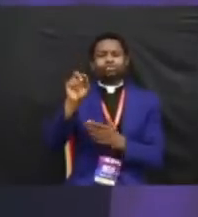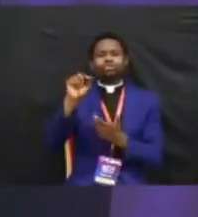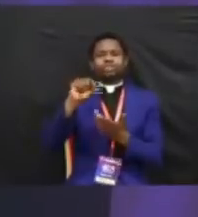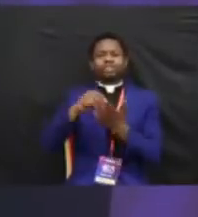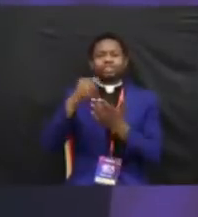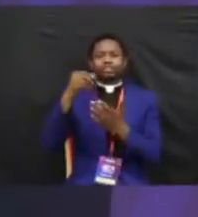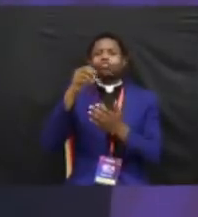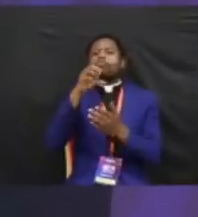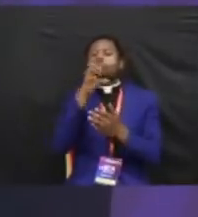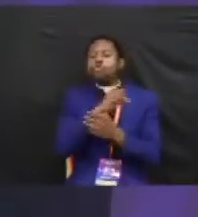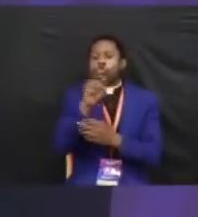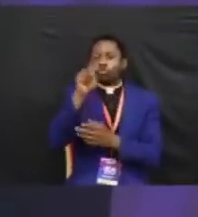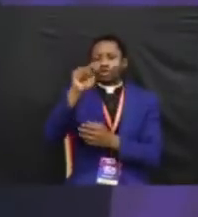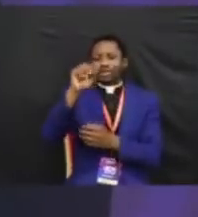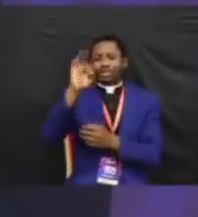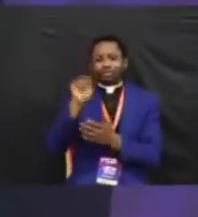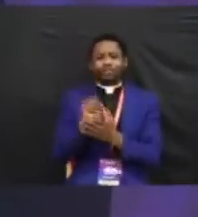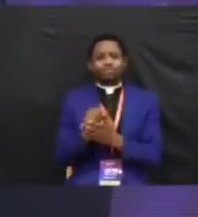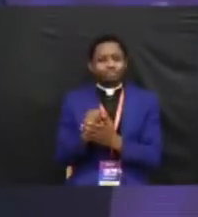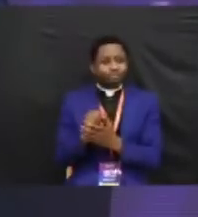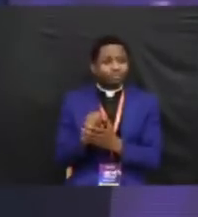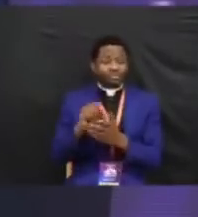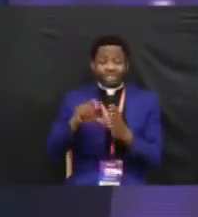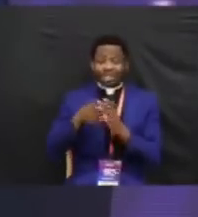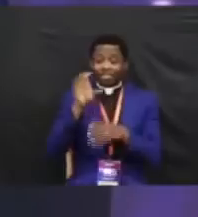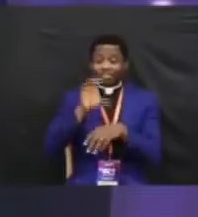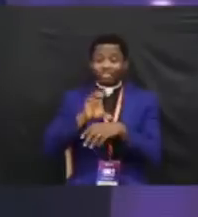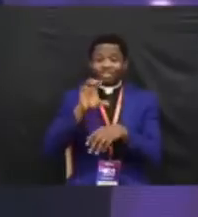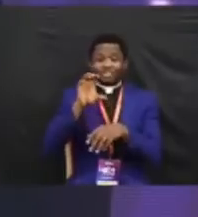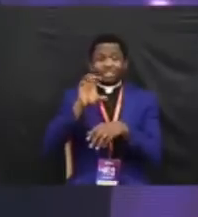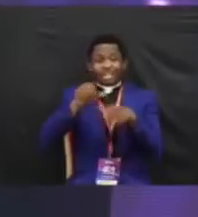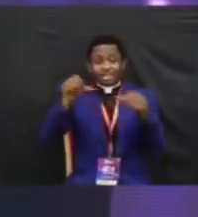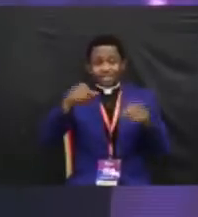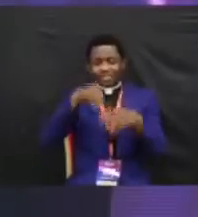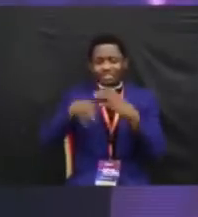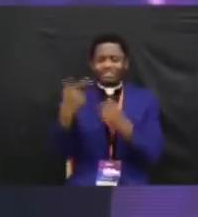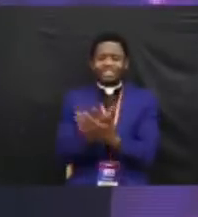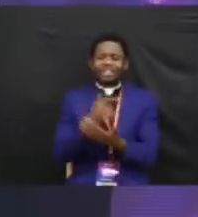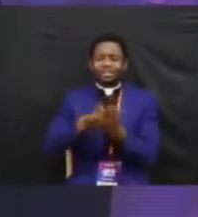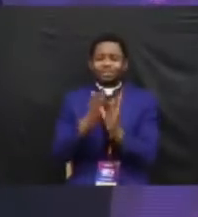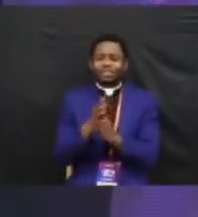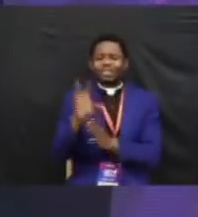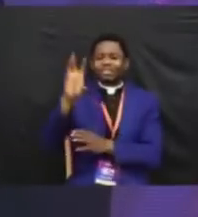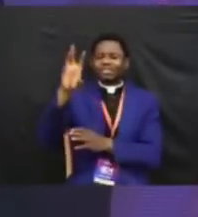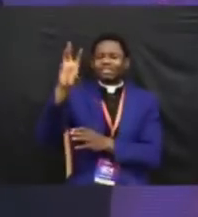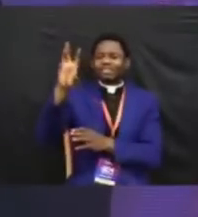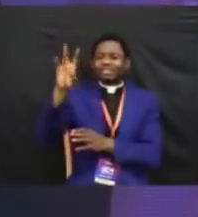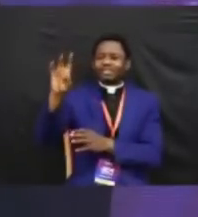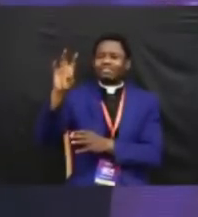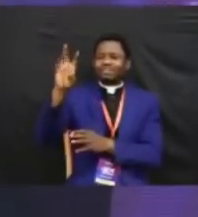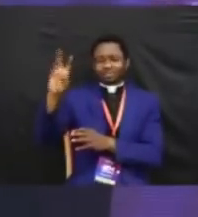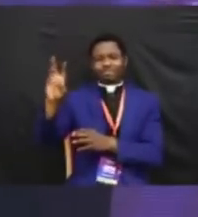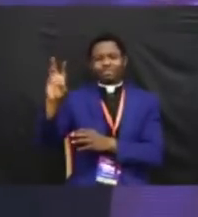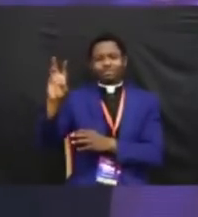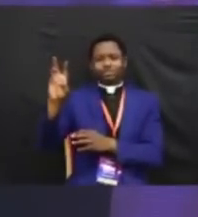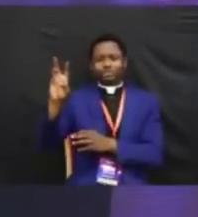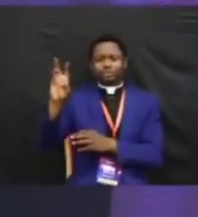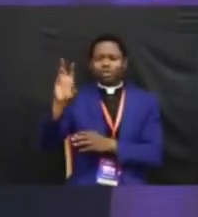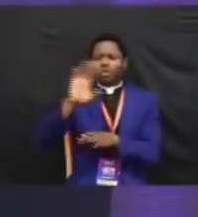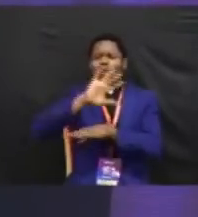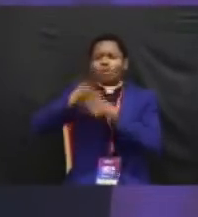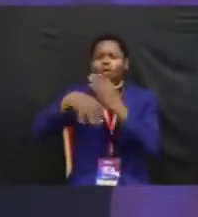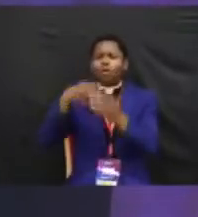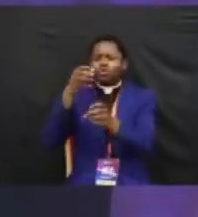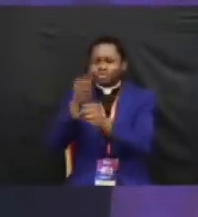at 76. All these successes have come about due to the commitment of our members to the